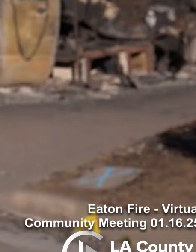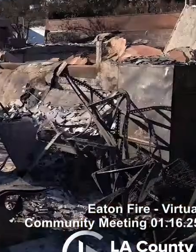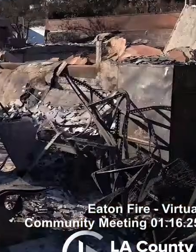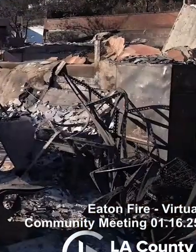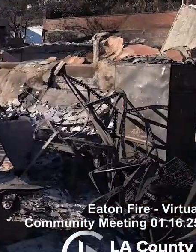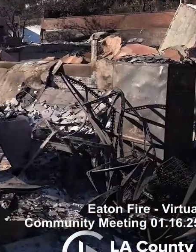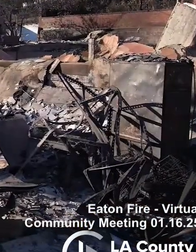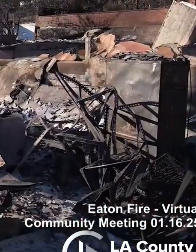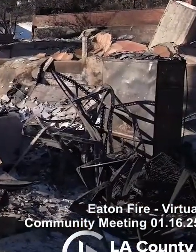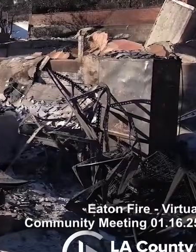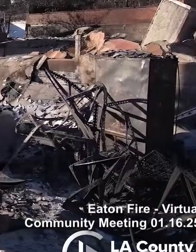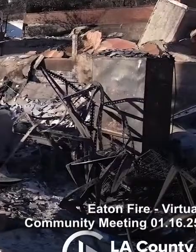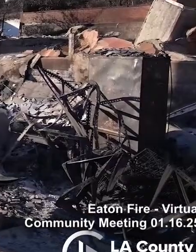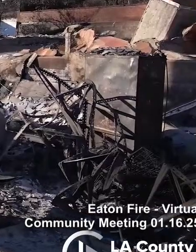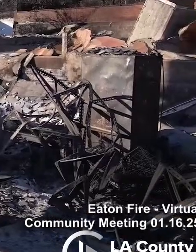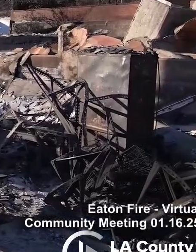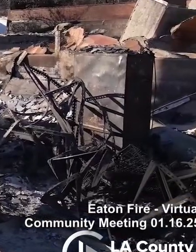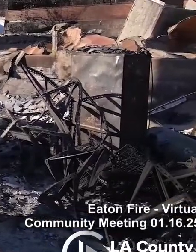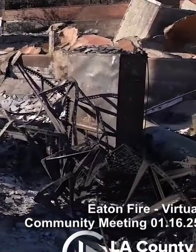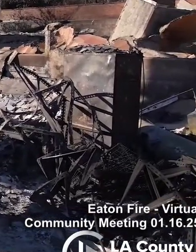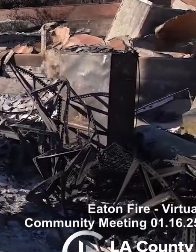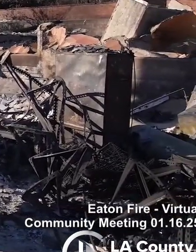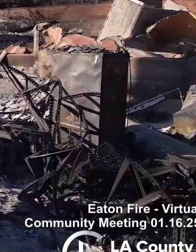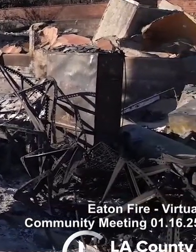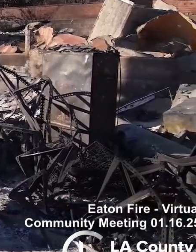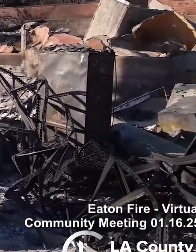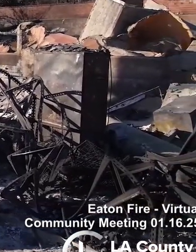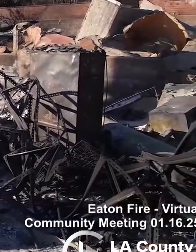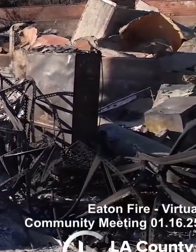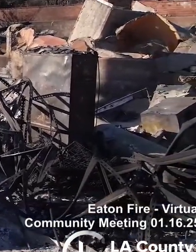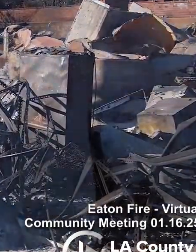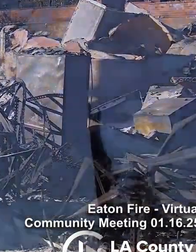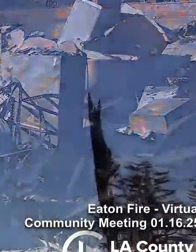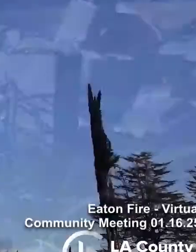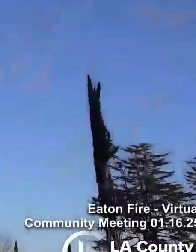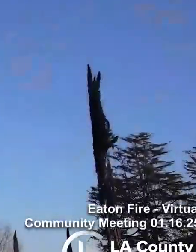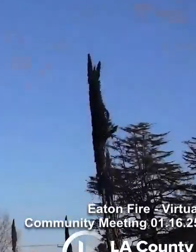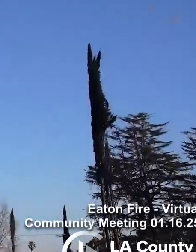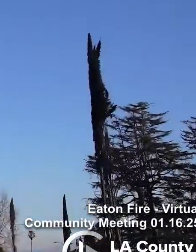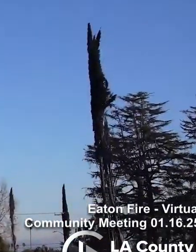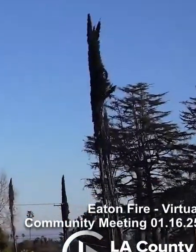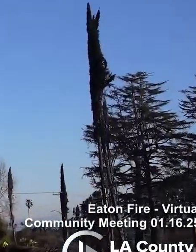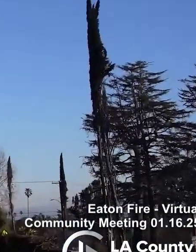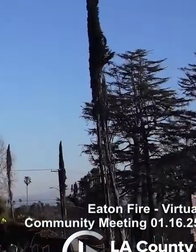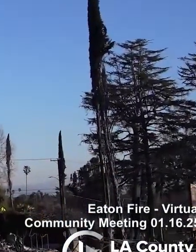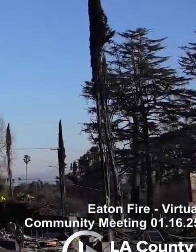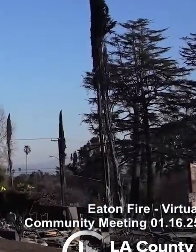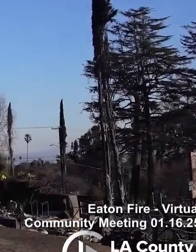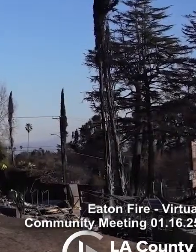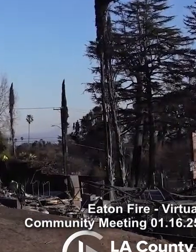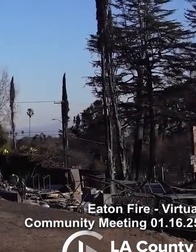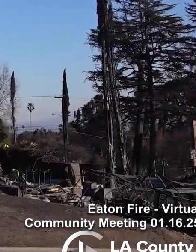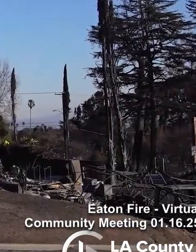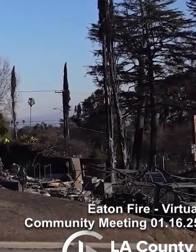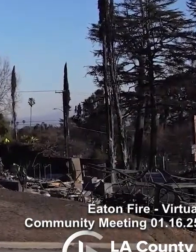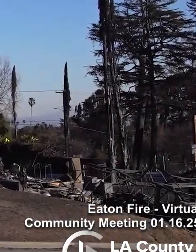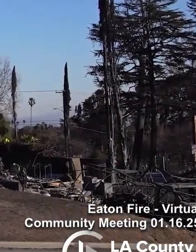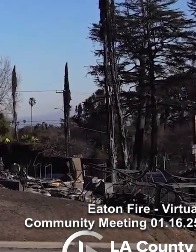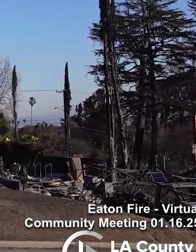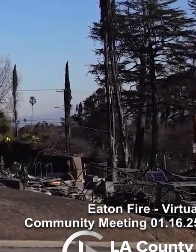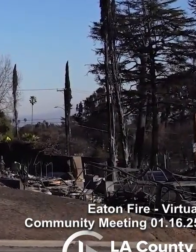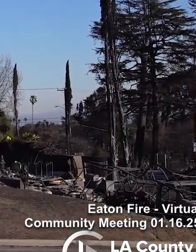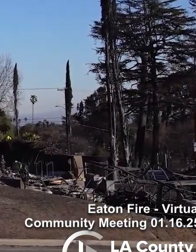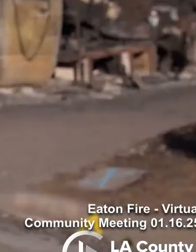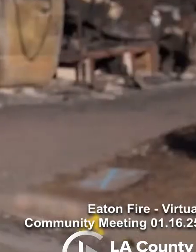begin. LA County is dedicated to streamlining permitting and building processes to help you rebuild your homes and